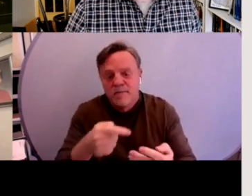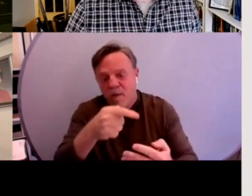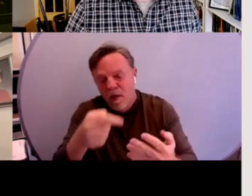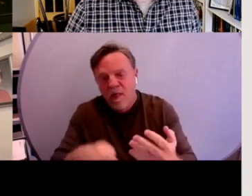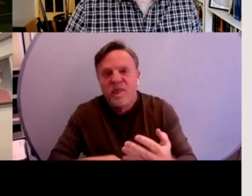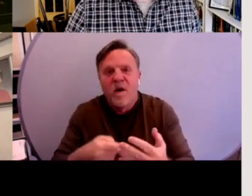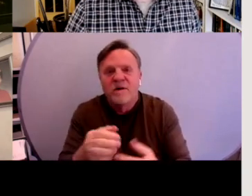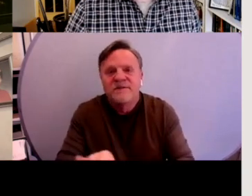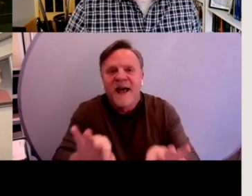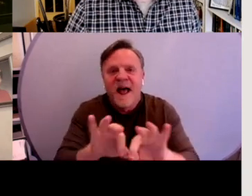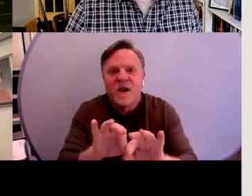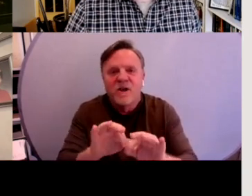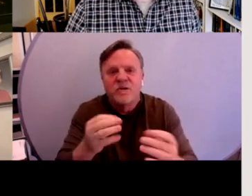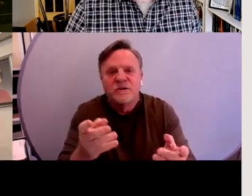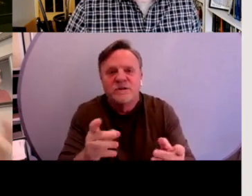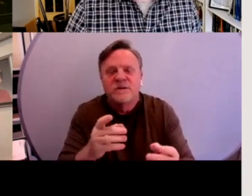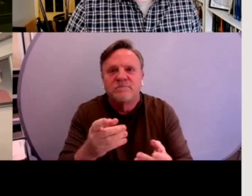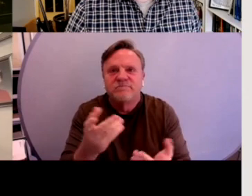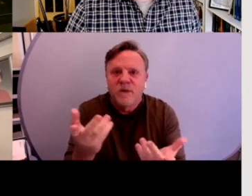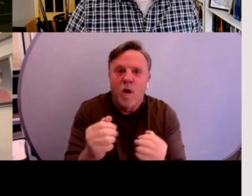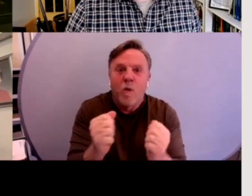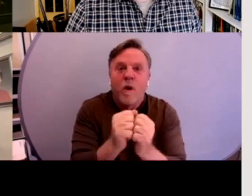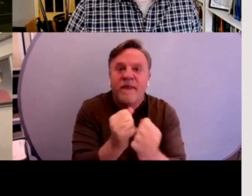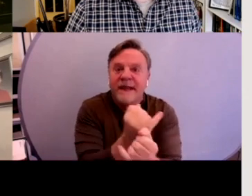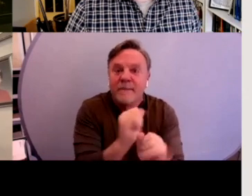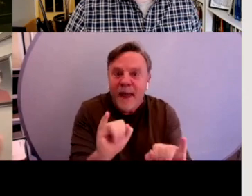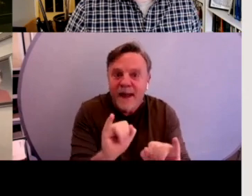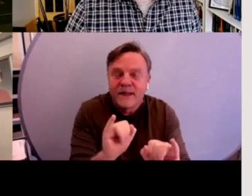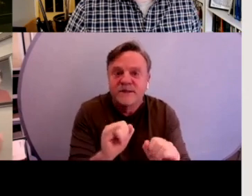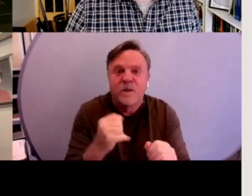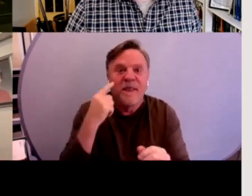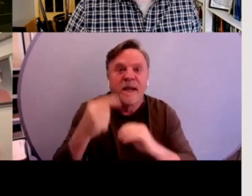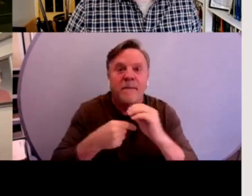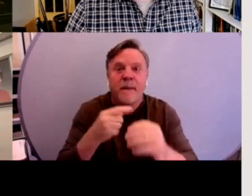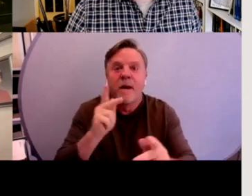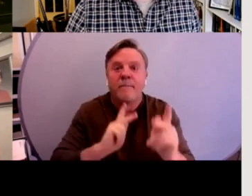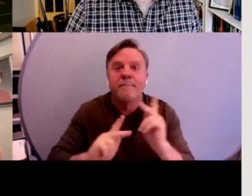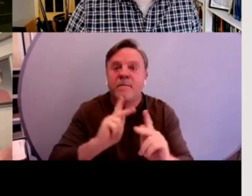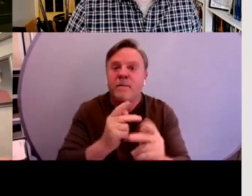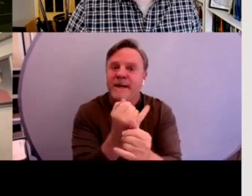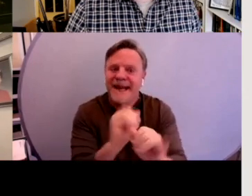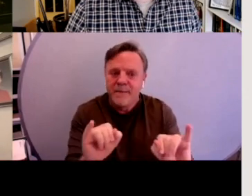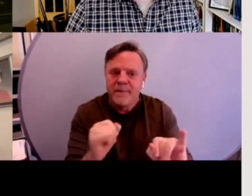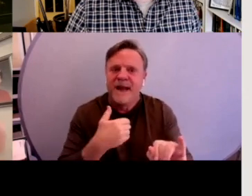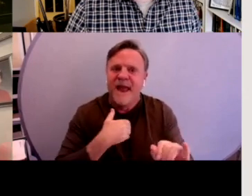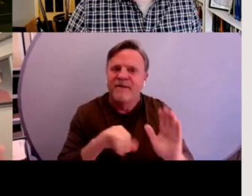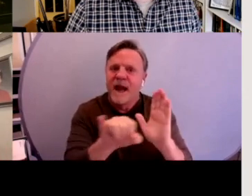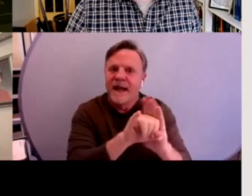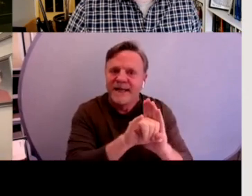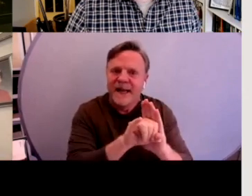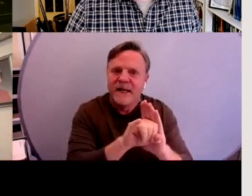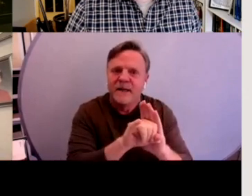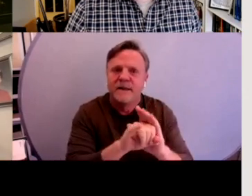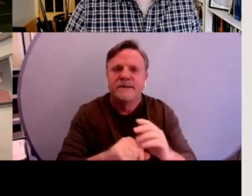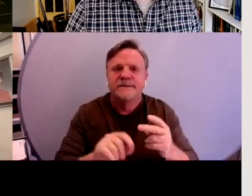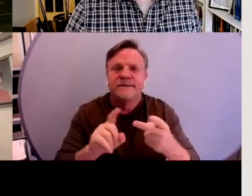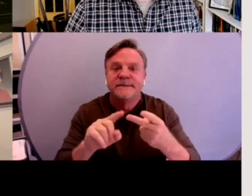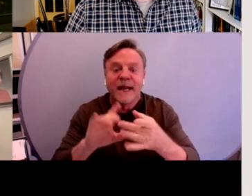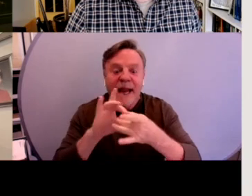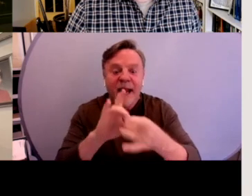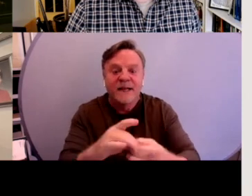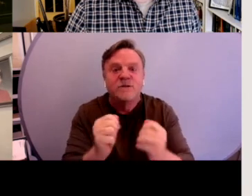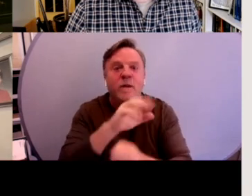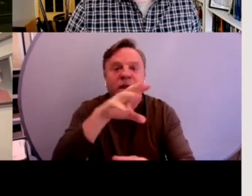with independence at the beginning. We think about people being independent and having an identity. Second, connections with